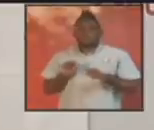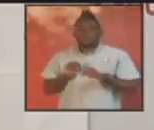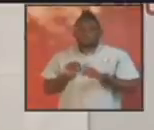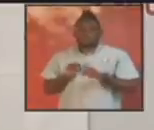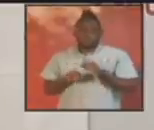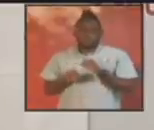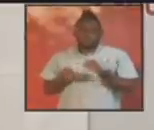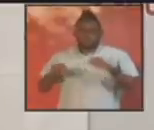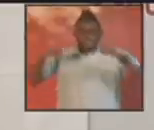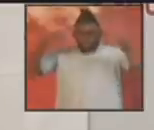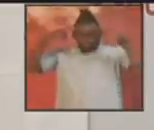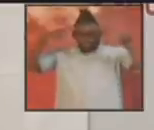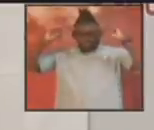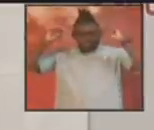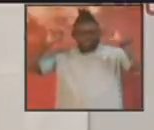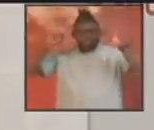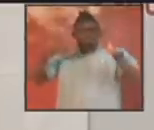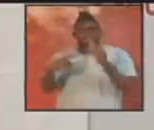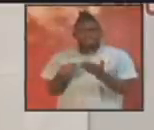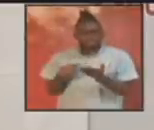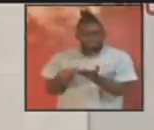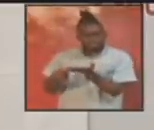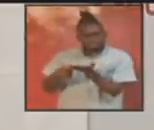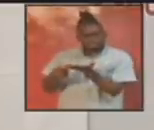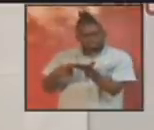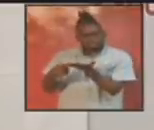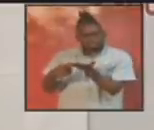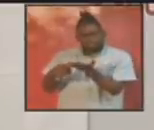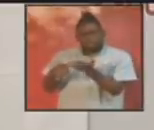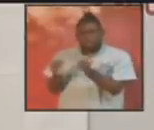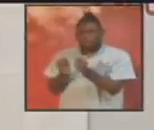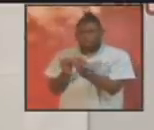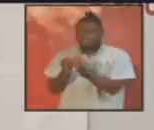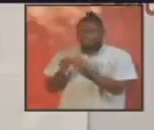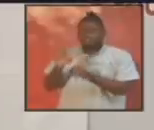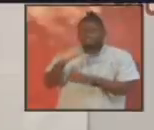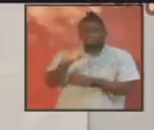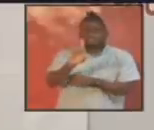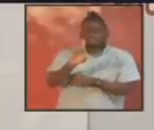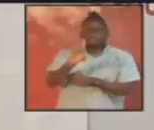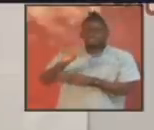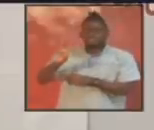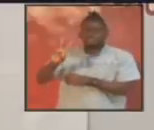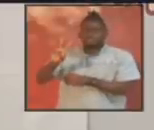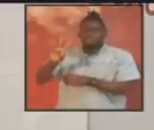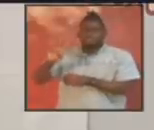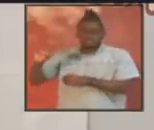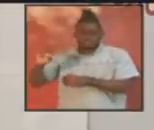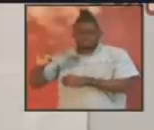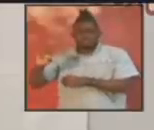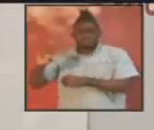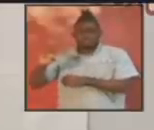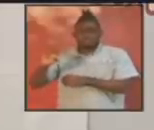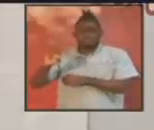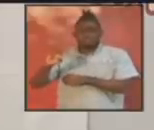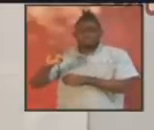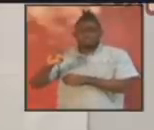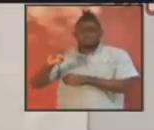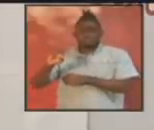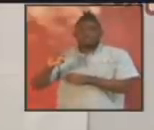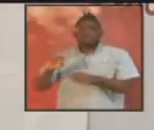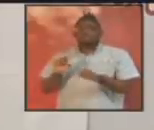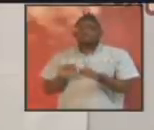the Director General of the World Health Organization in sending a signal to the globe that there is